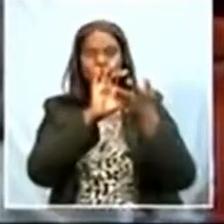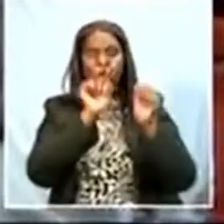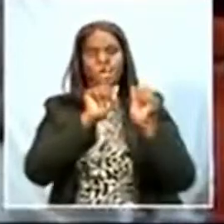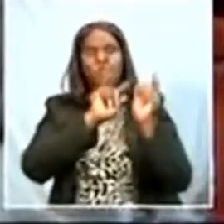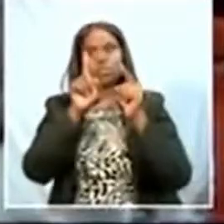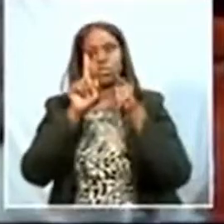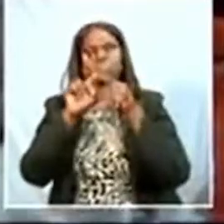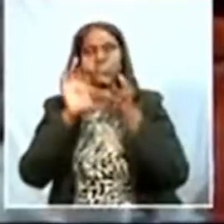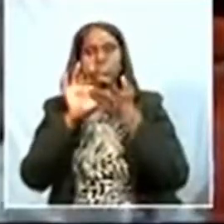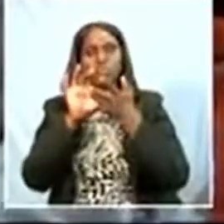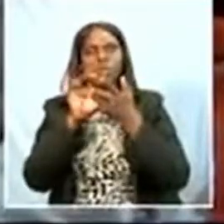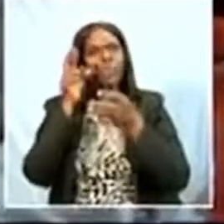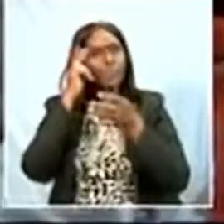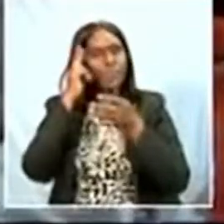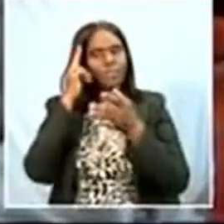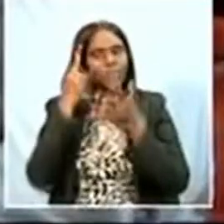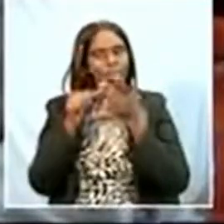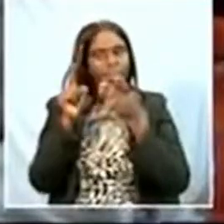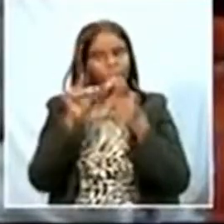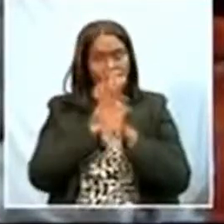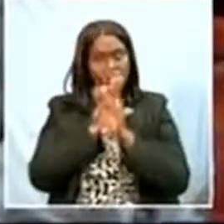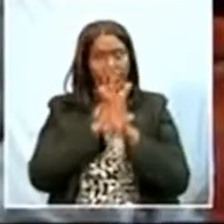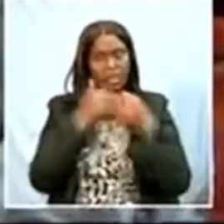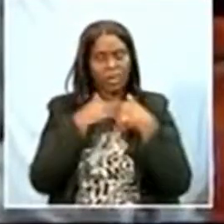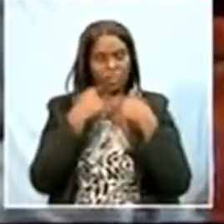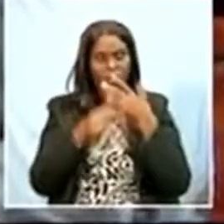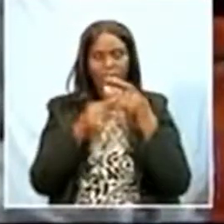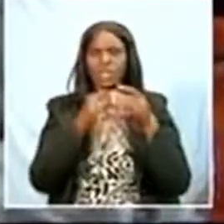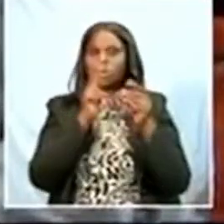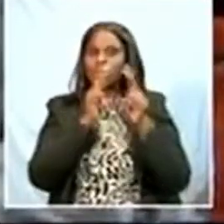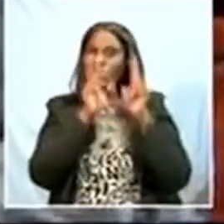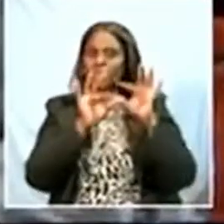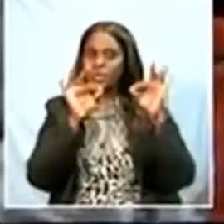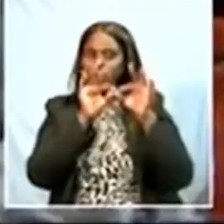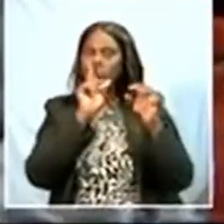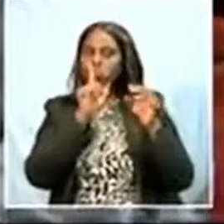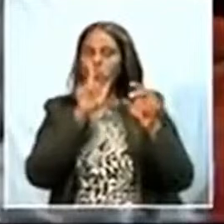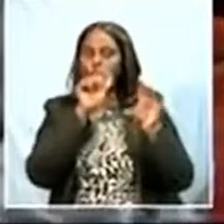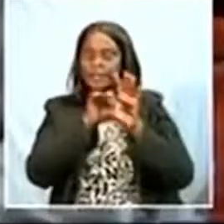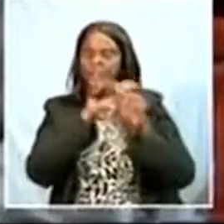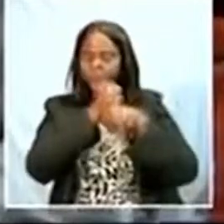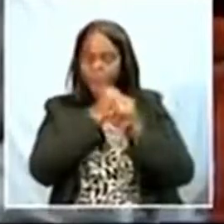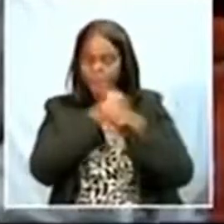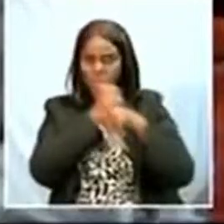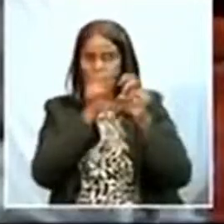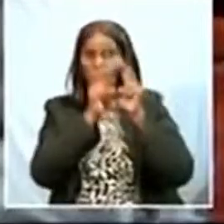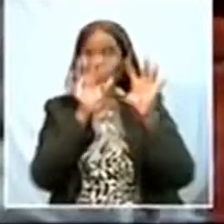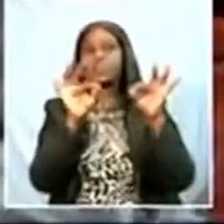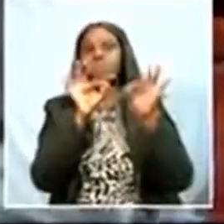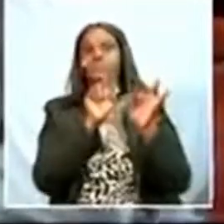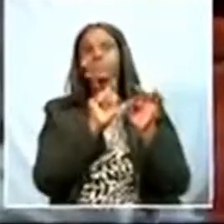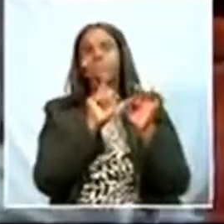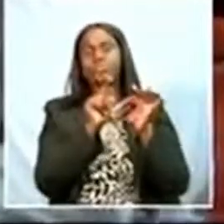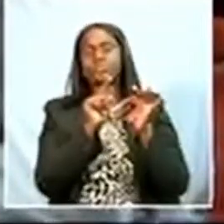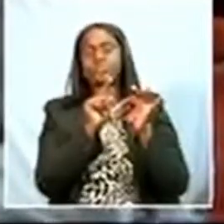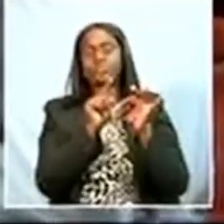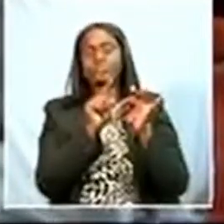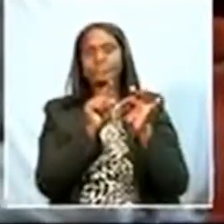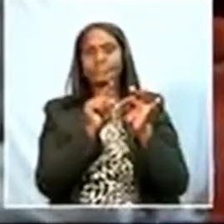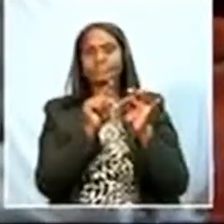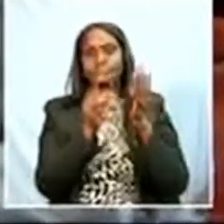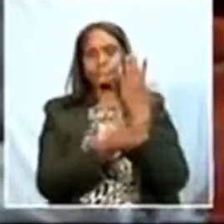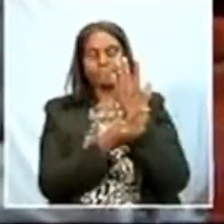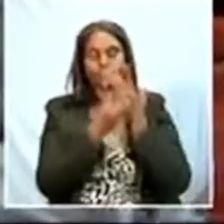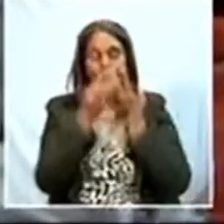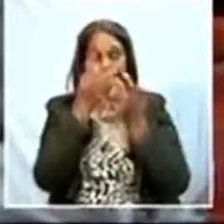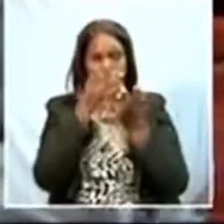borrow. Remember that Zambia has been instrumental in creation of key multilateral or